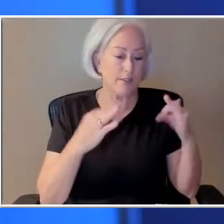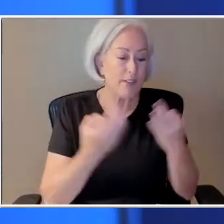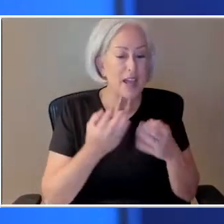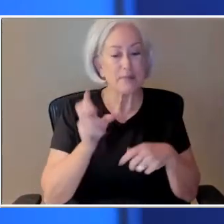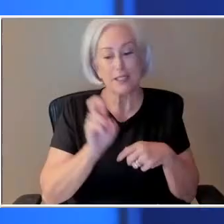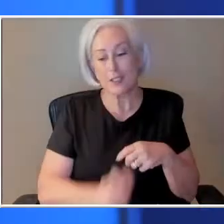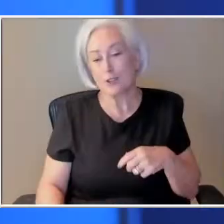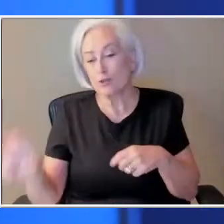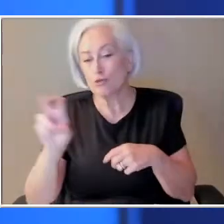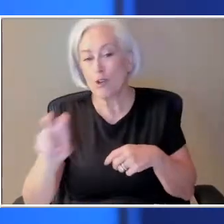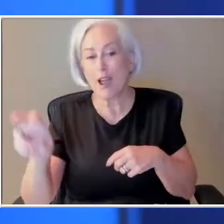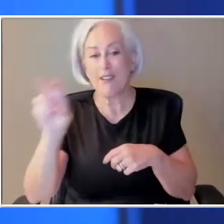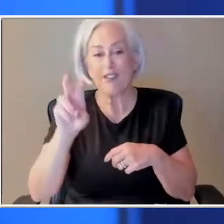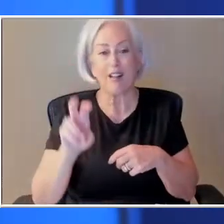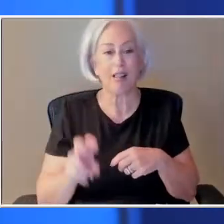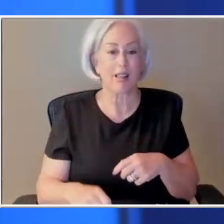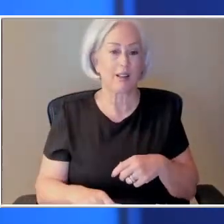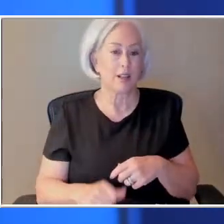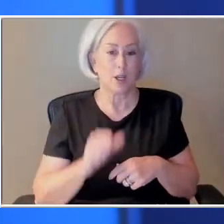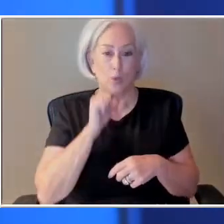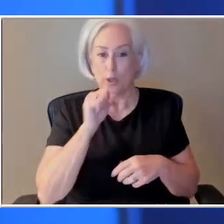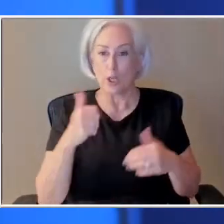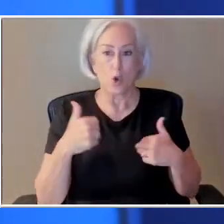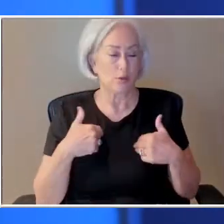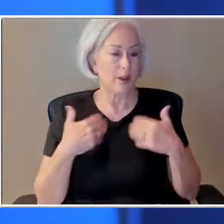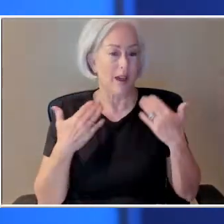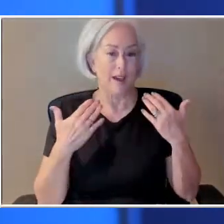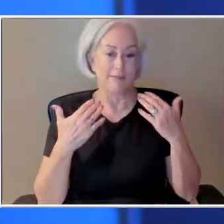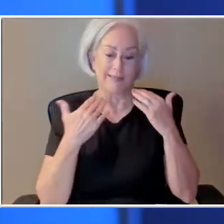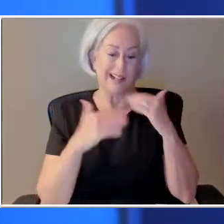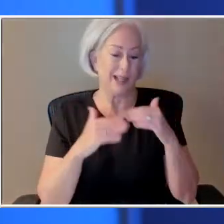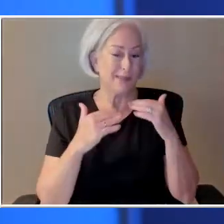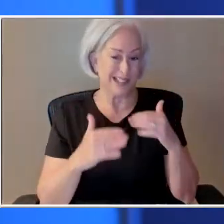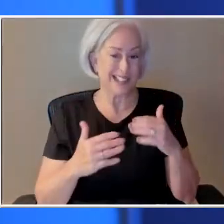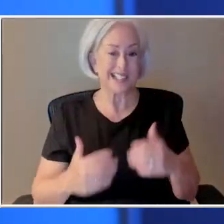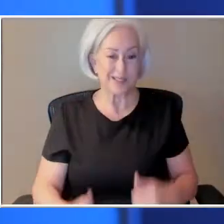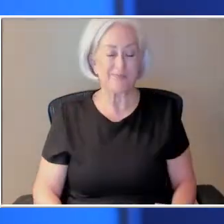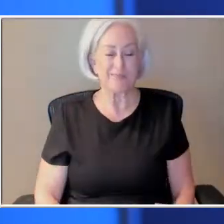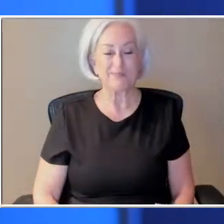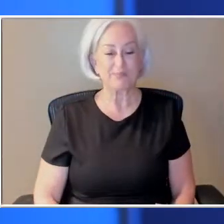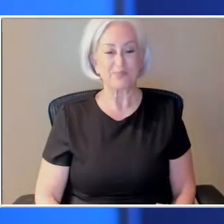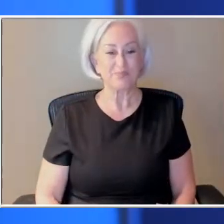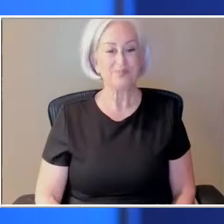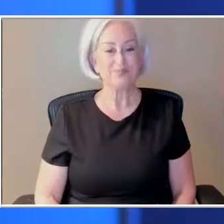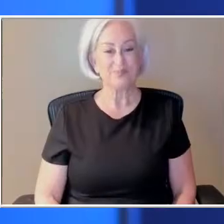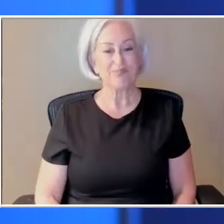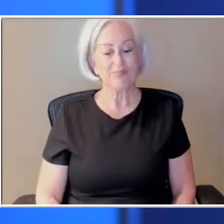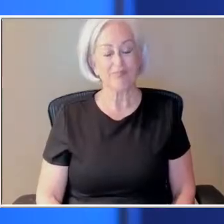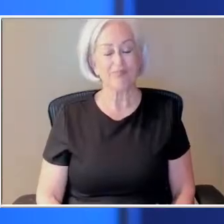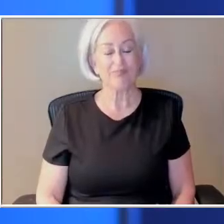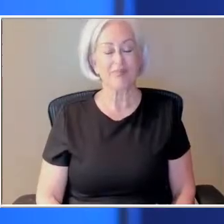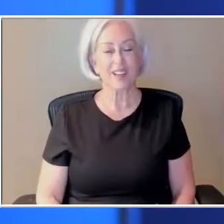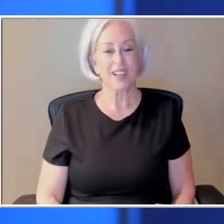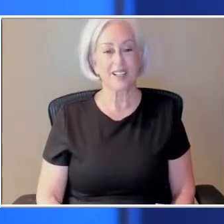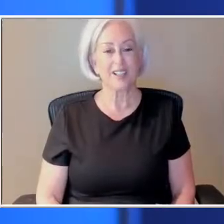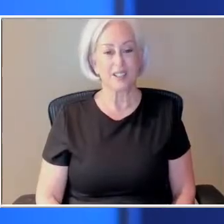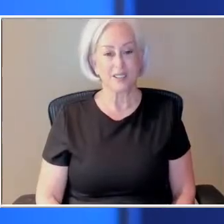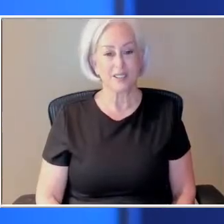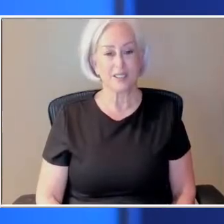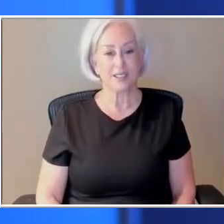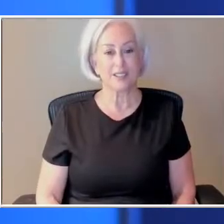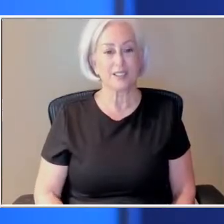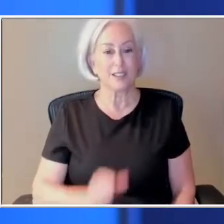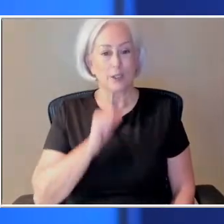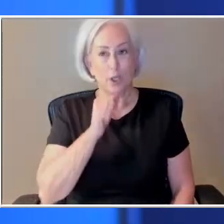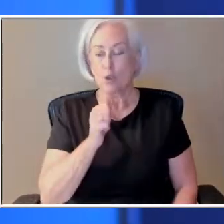There isn't a lot that we can't do. It's just you don't stop